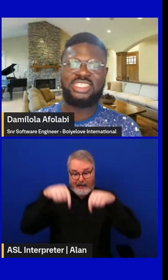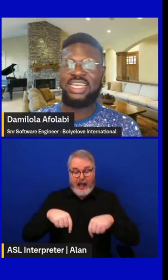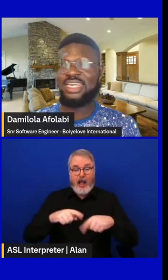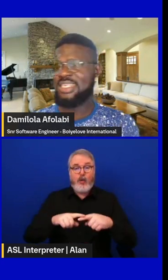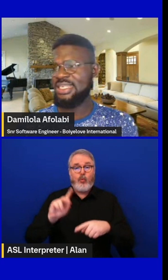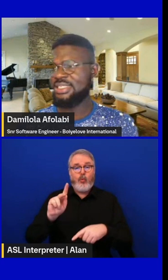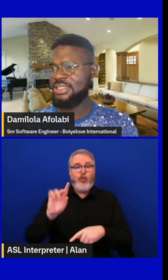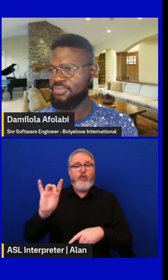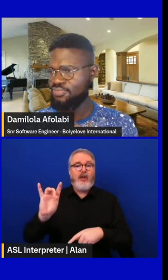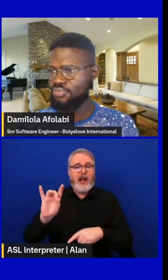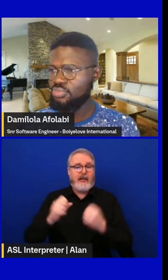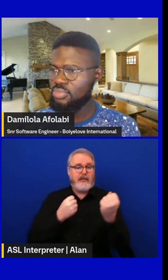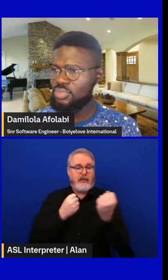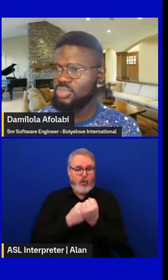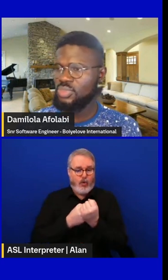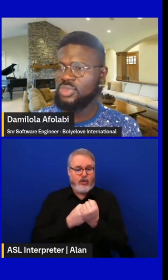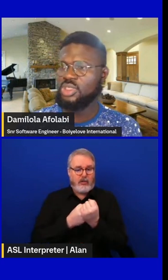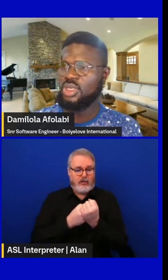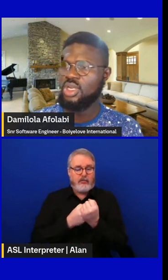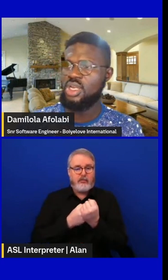The pod is highlighted